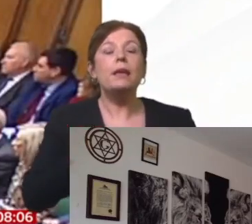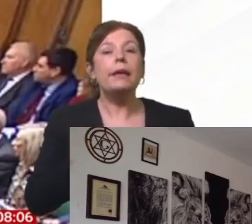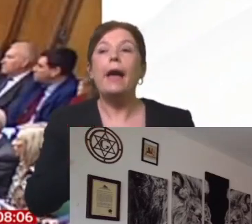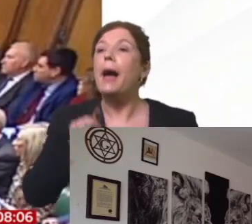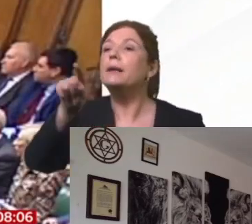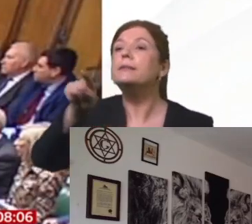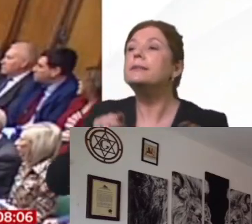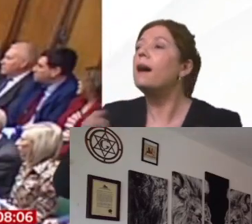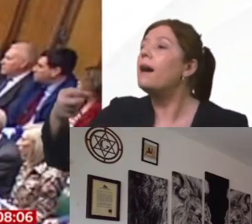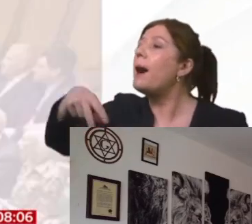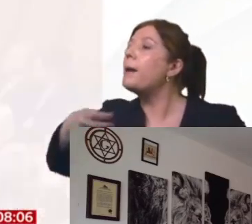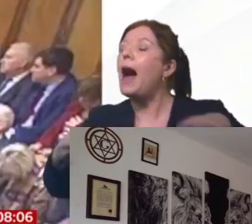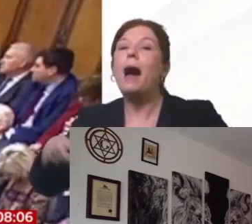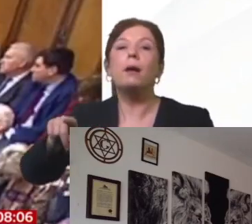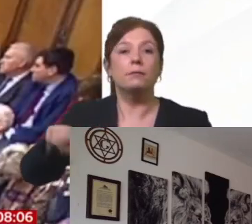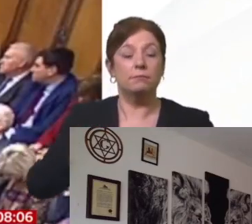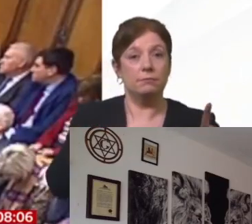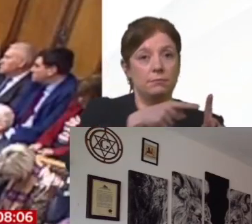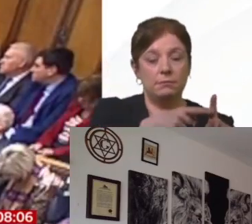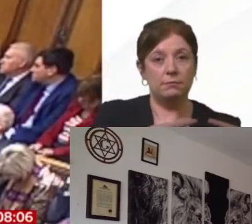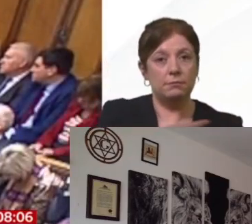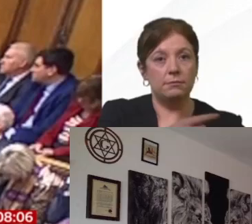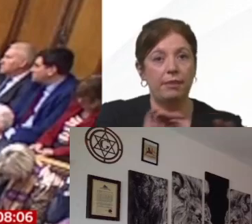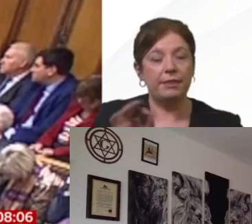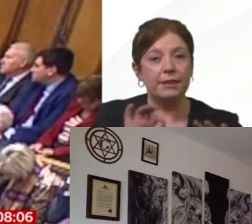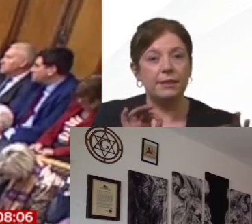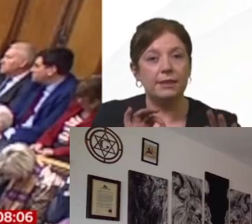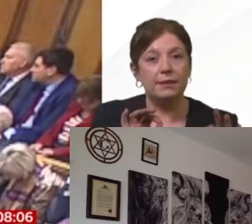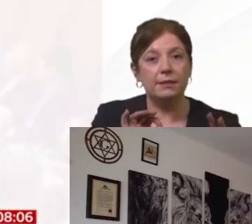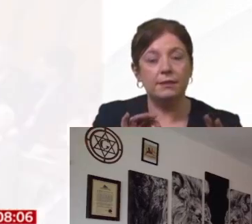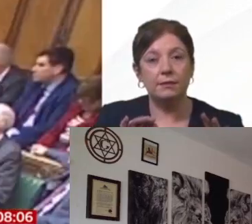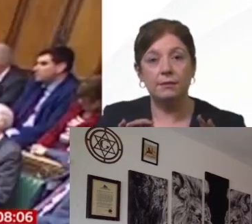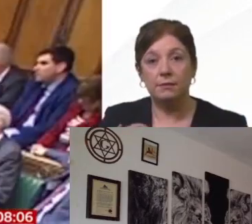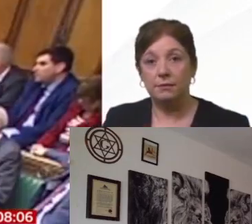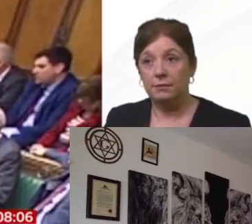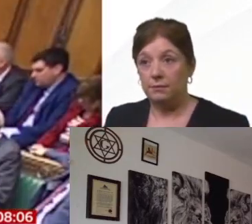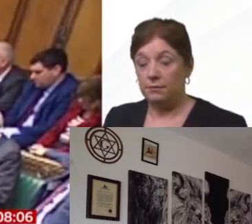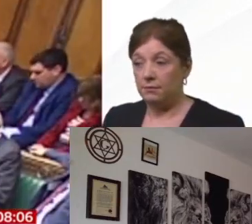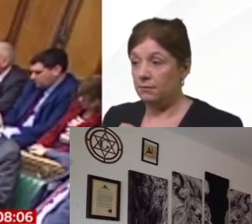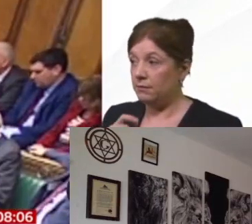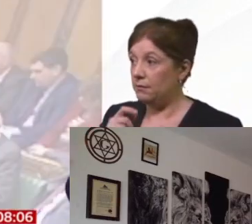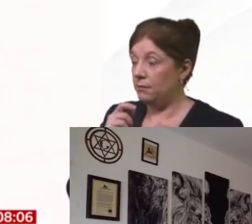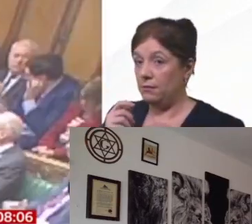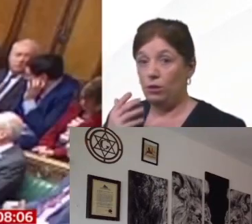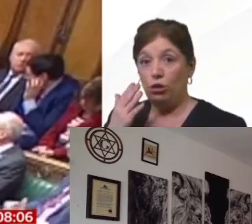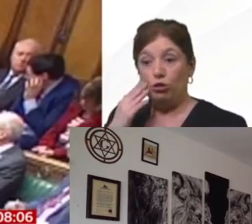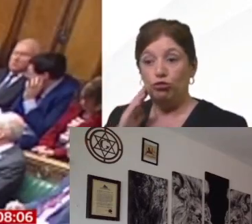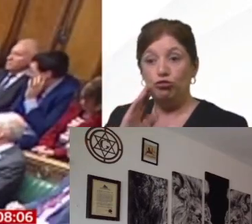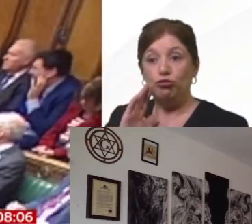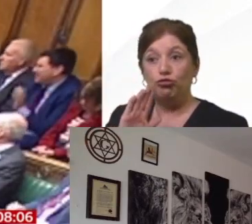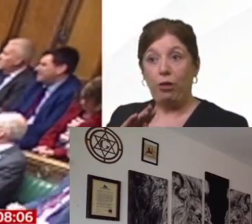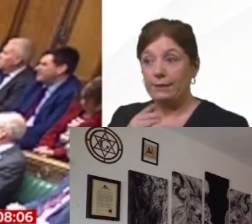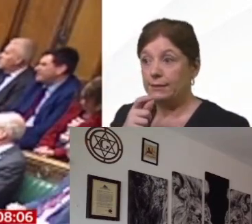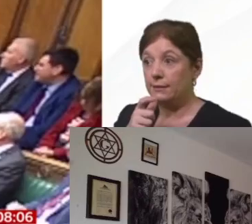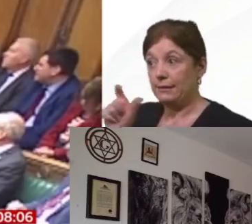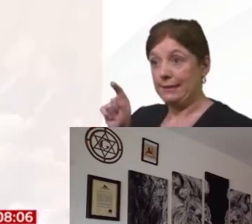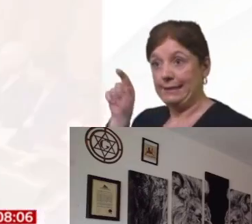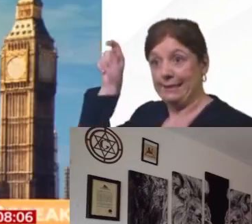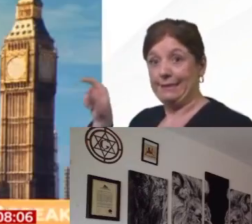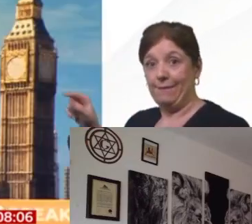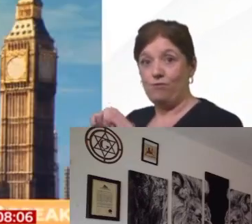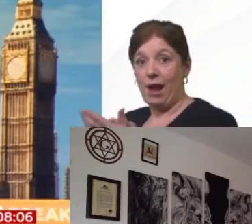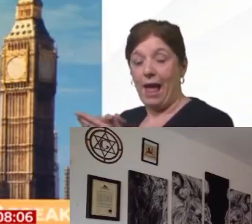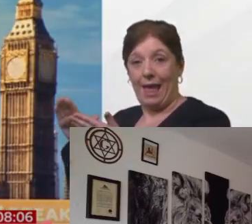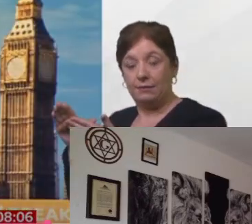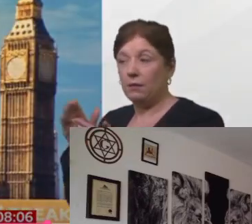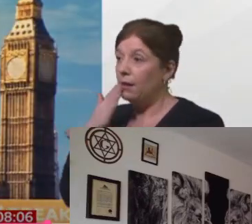people are calling those alleged comments racist. That now includes the government and includes Rishi Sunak. And a little earlier, when Naga was interviewing Michael